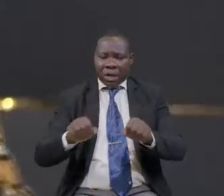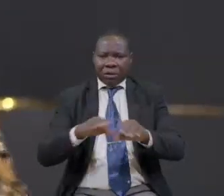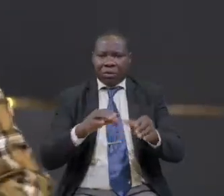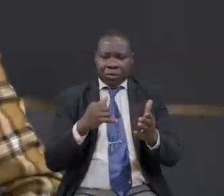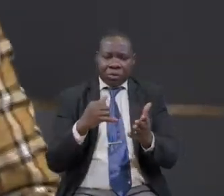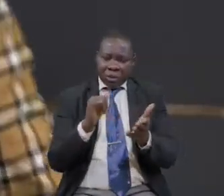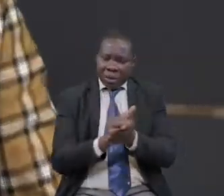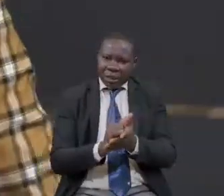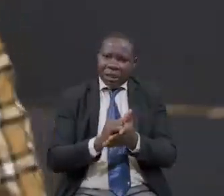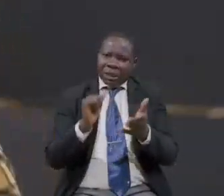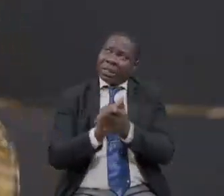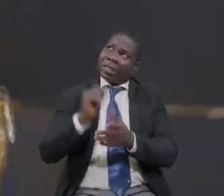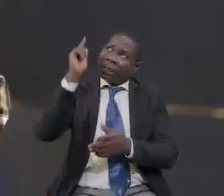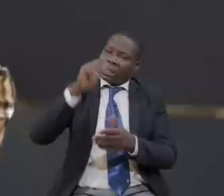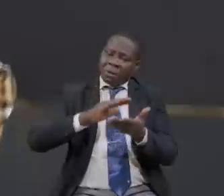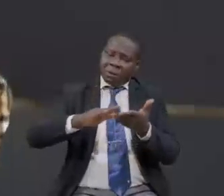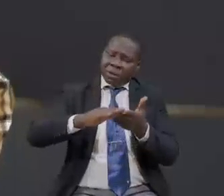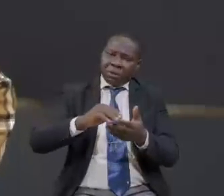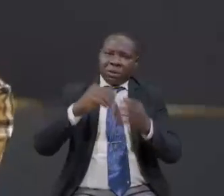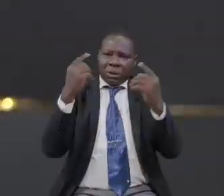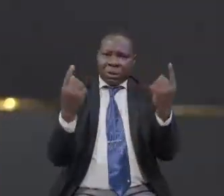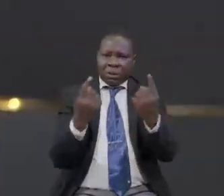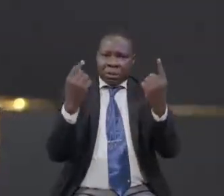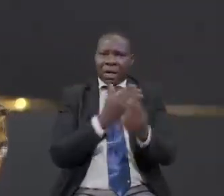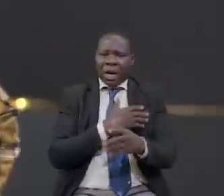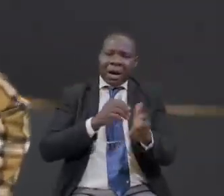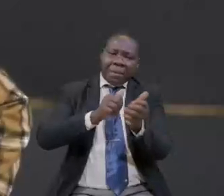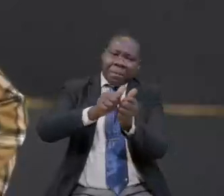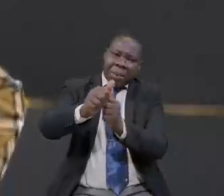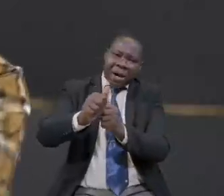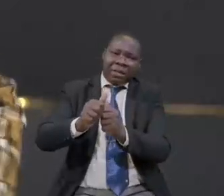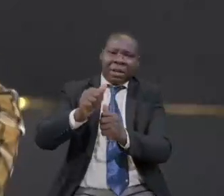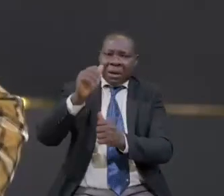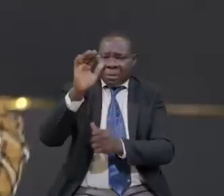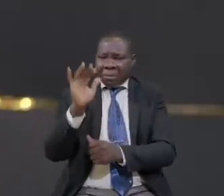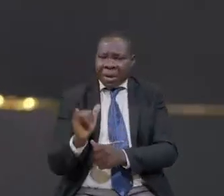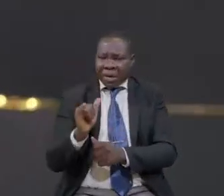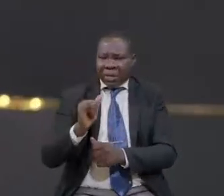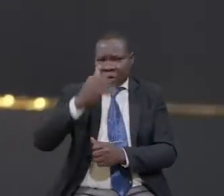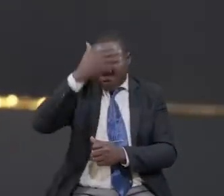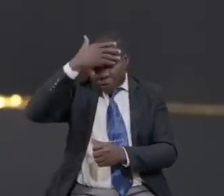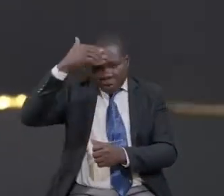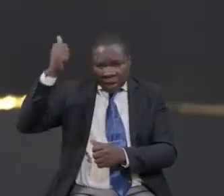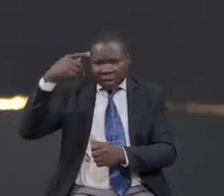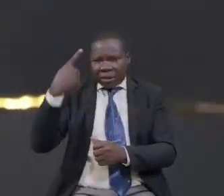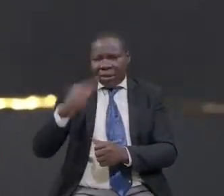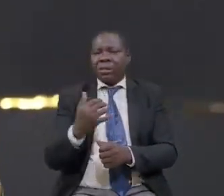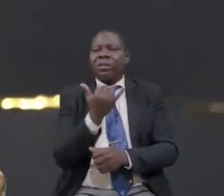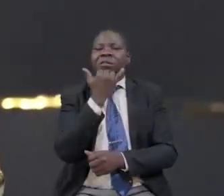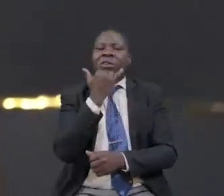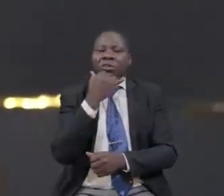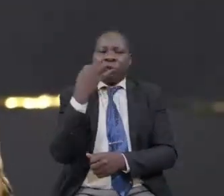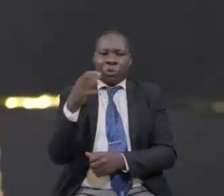and he passeth by the transgression of the remnant of